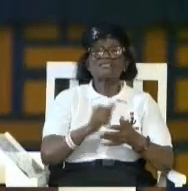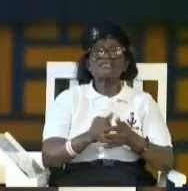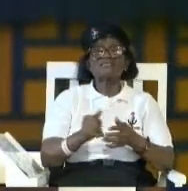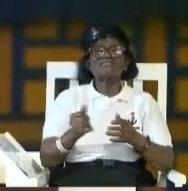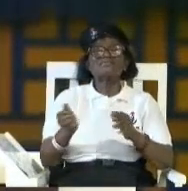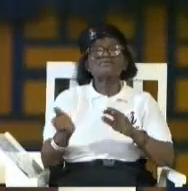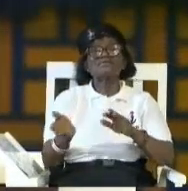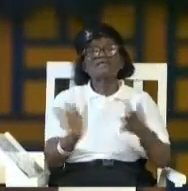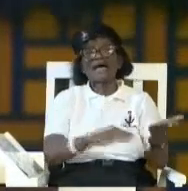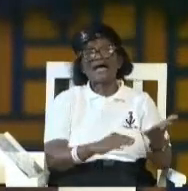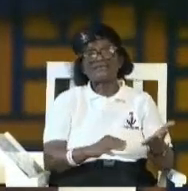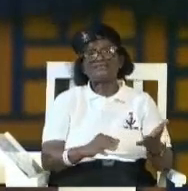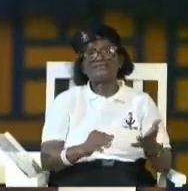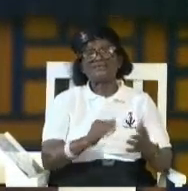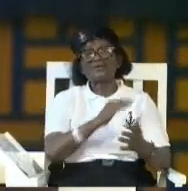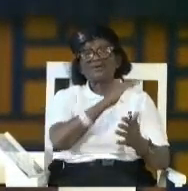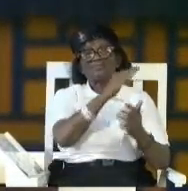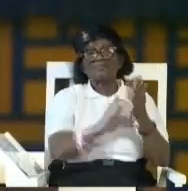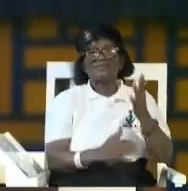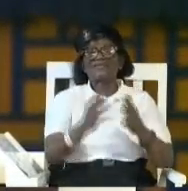permanently.